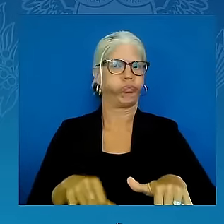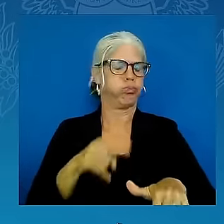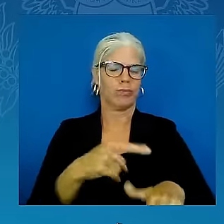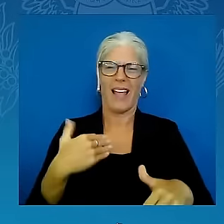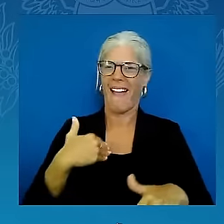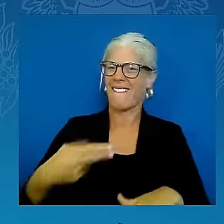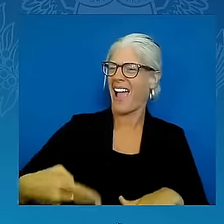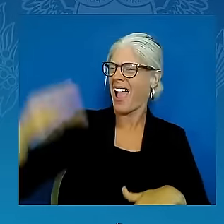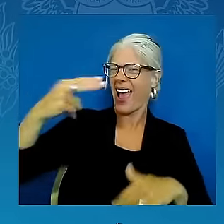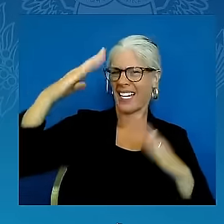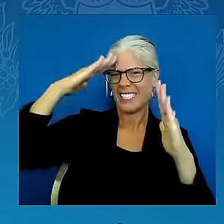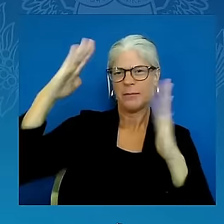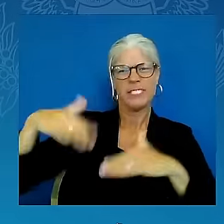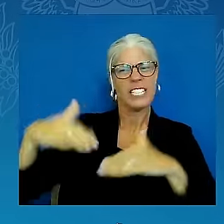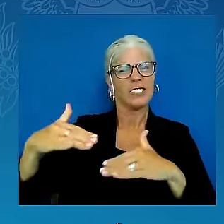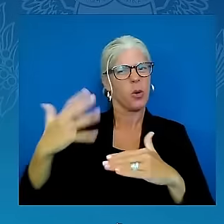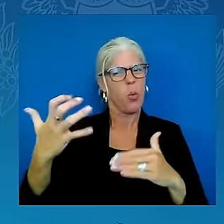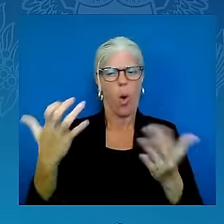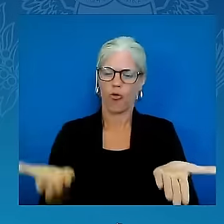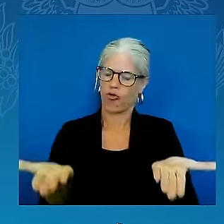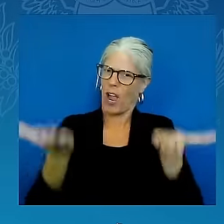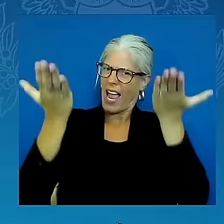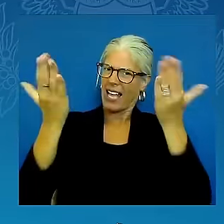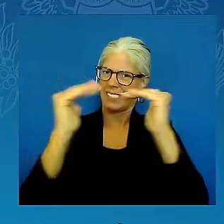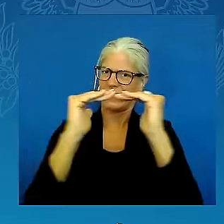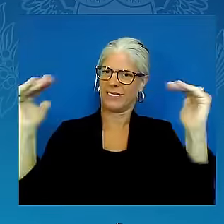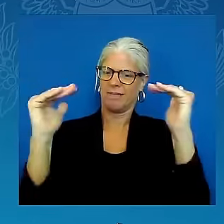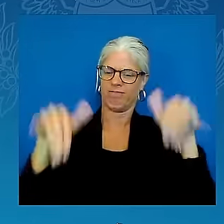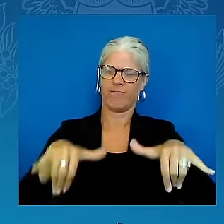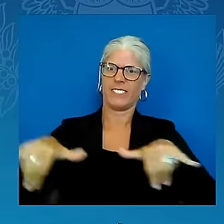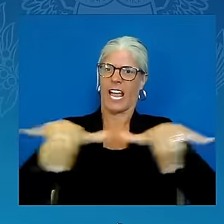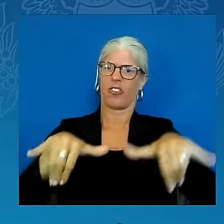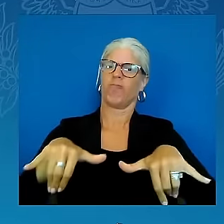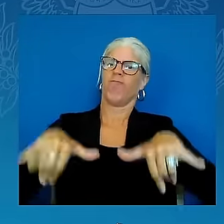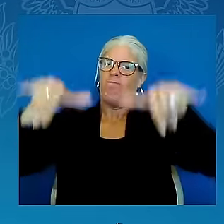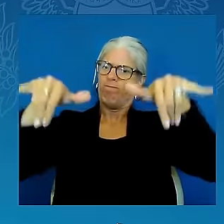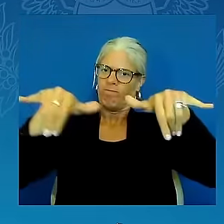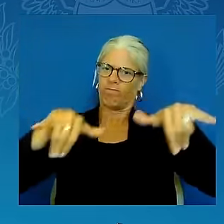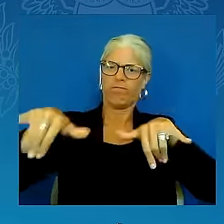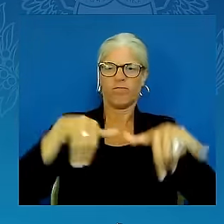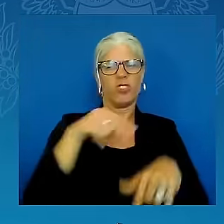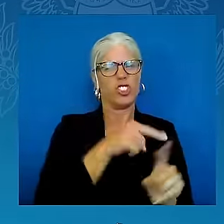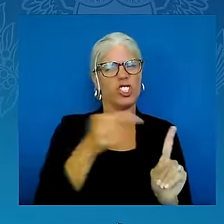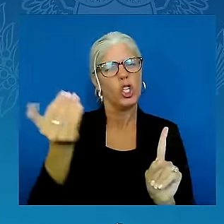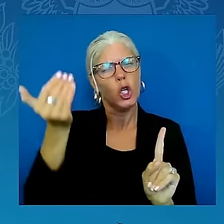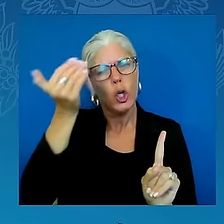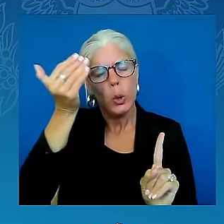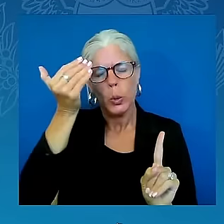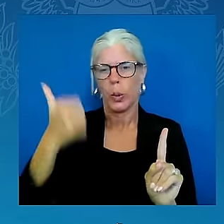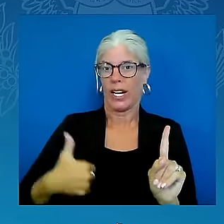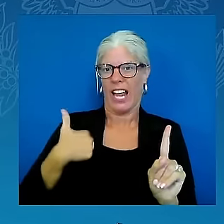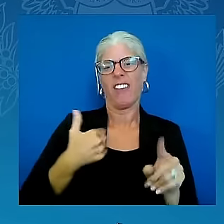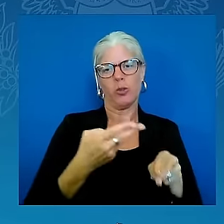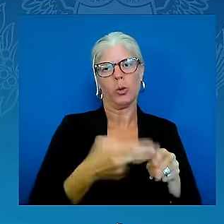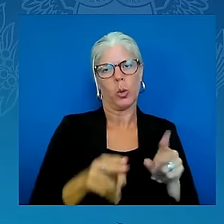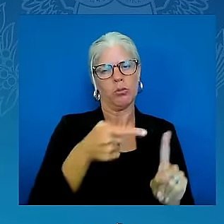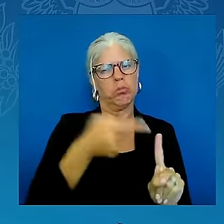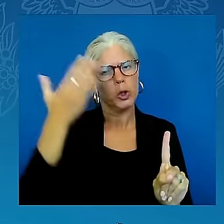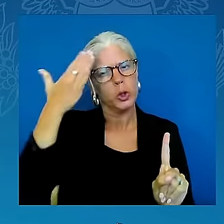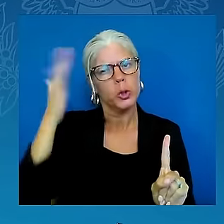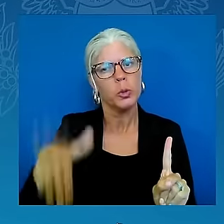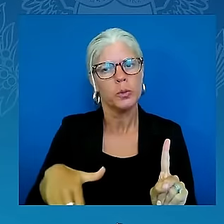And so I expressed to her my personal gratitude for her longstanding friendship and inspiration. And I thanked her for her